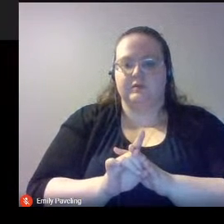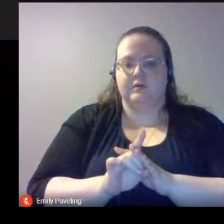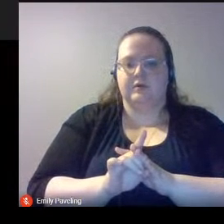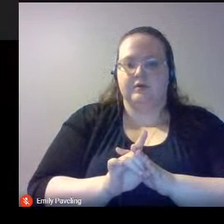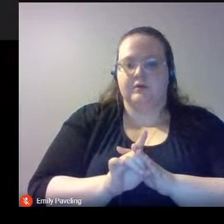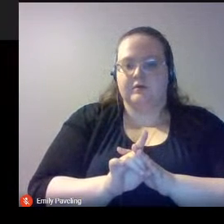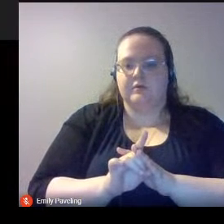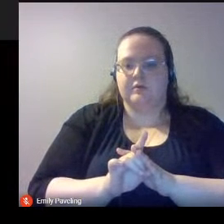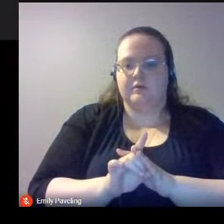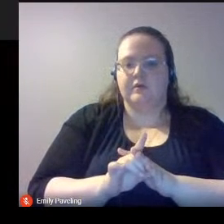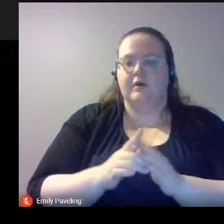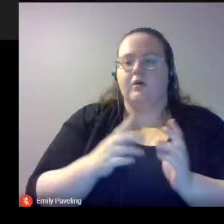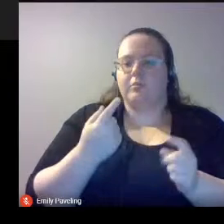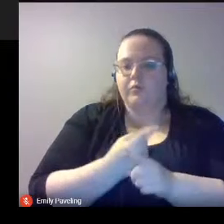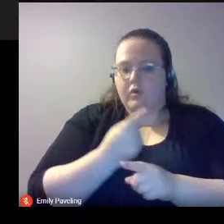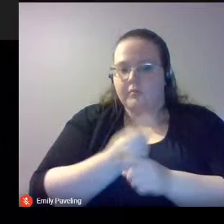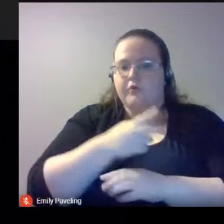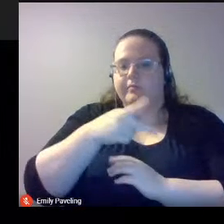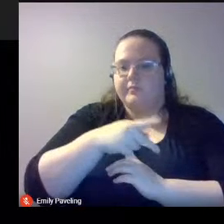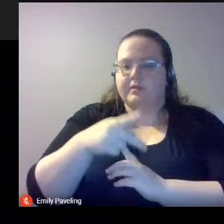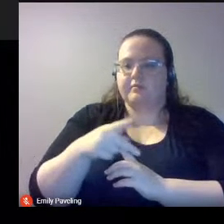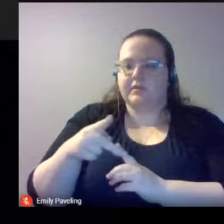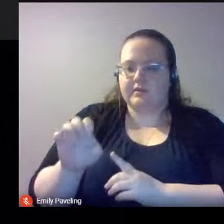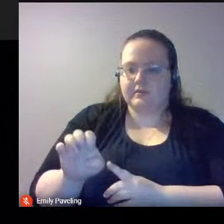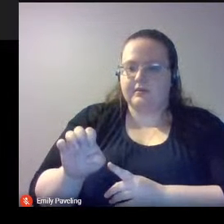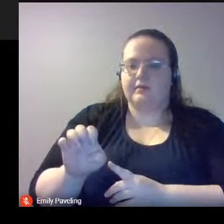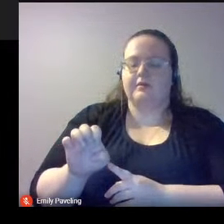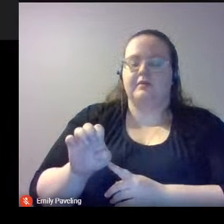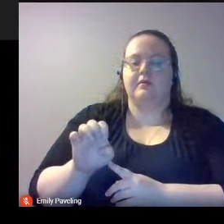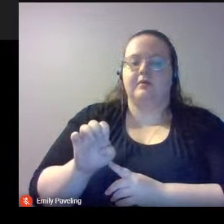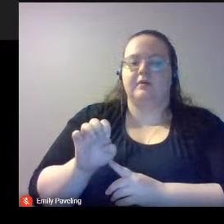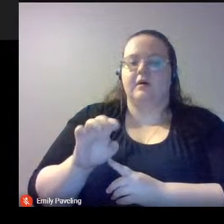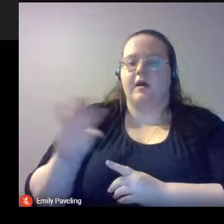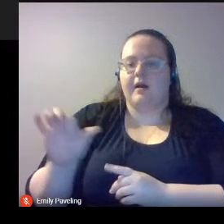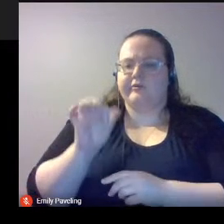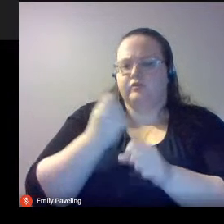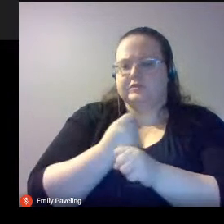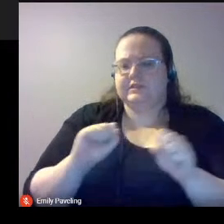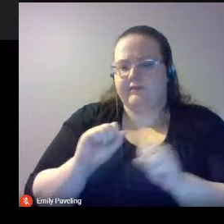taking it off, and other safety protocols related to the return to school.